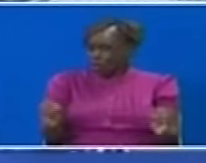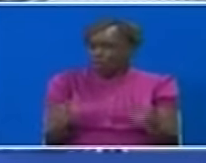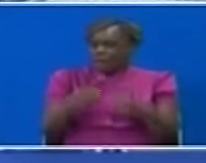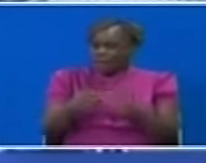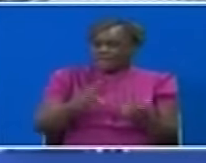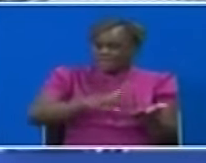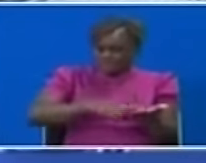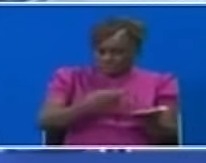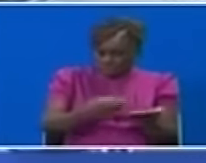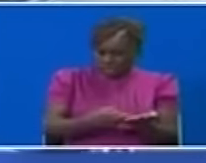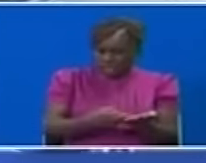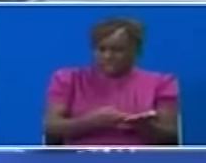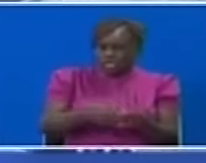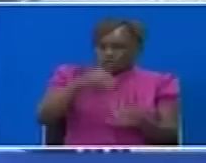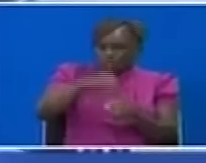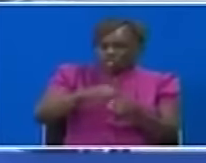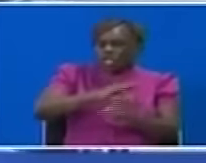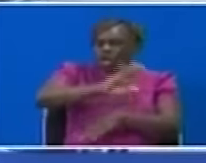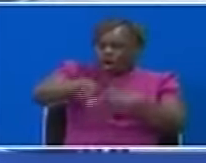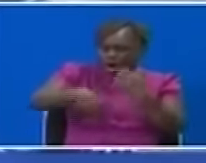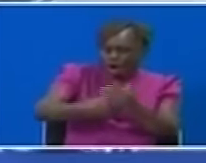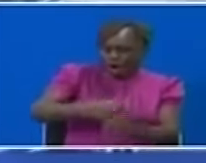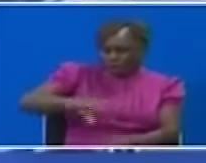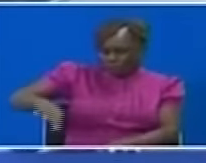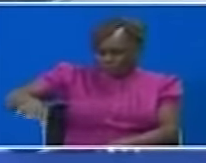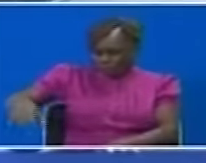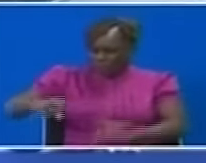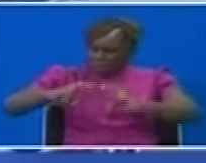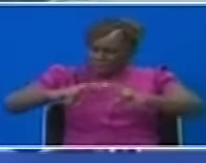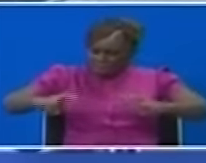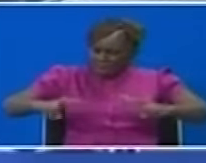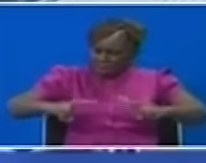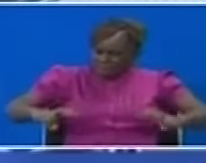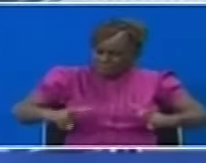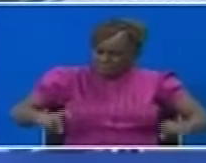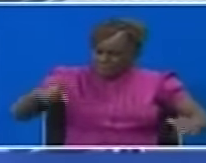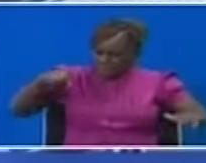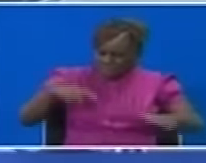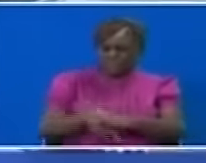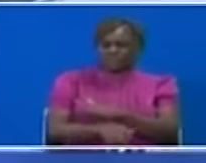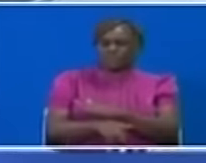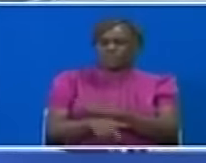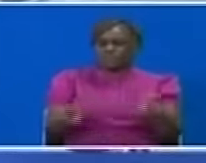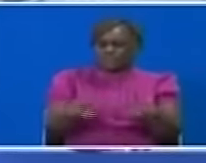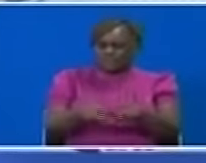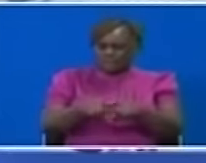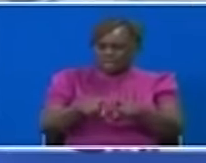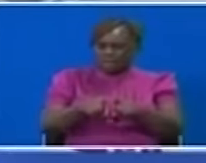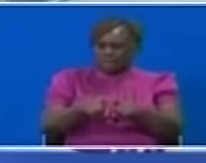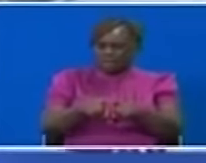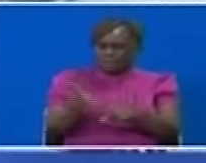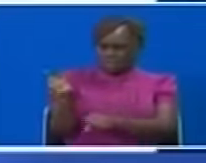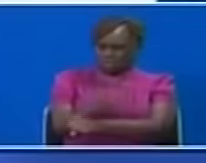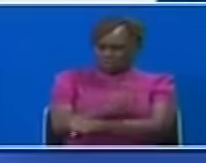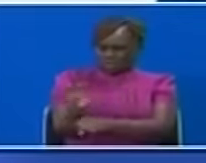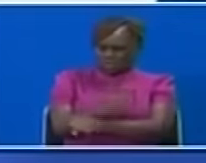be done so that within all the counties, a thorough investigation and thorough